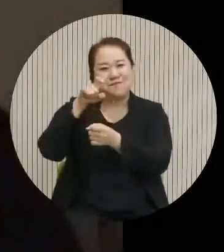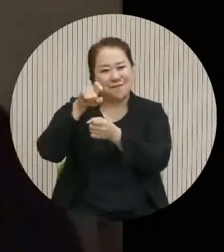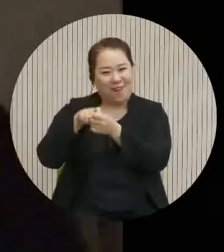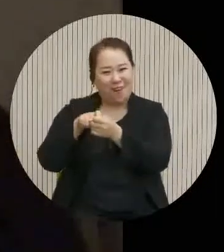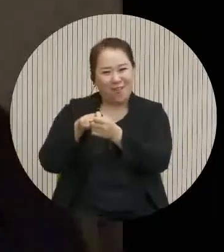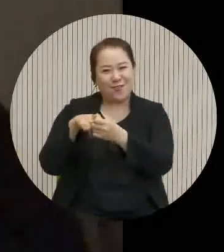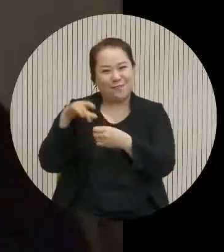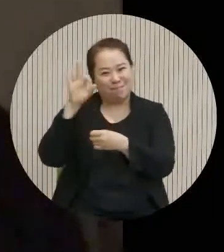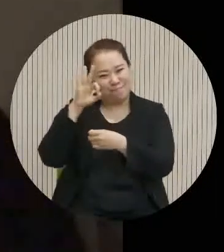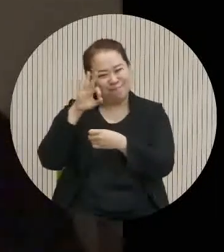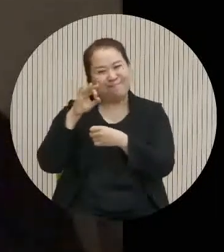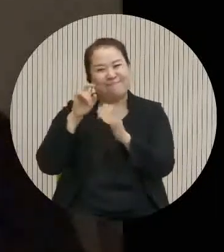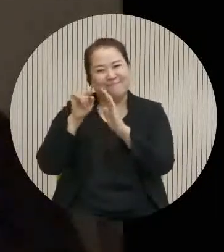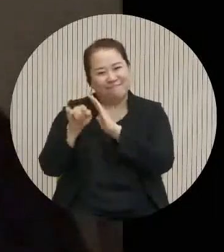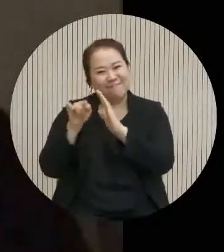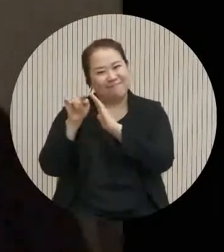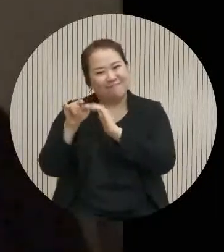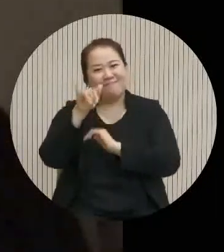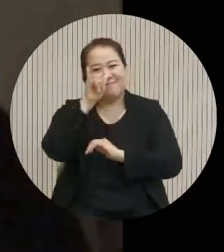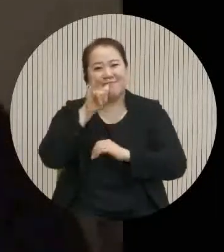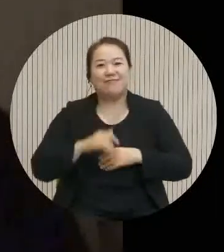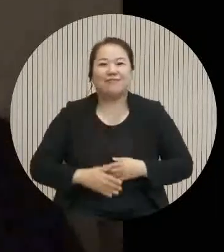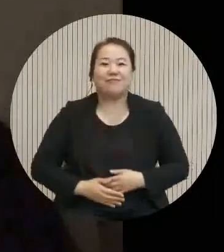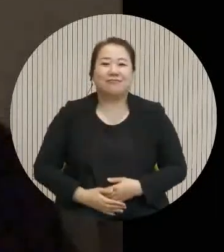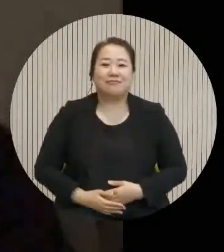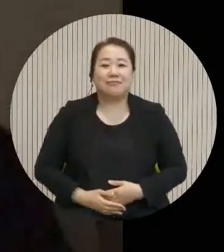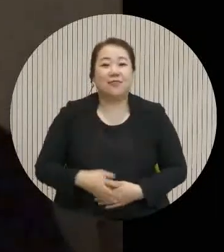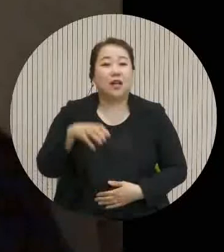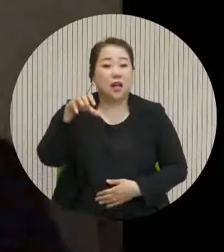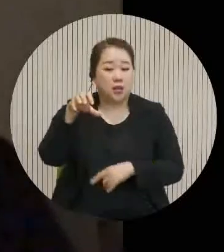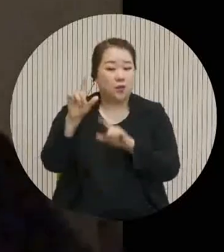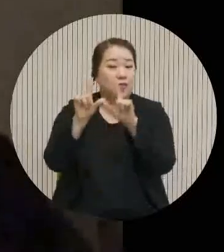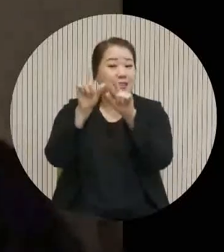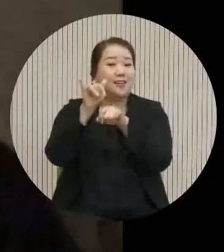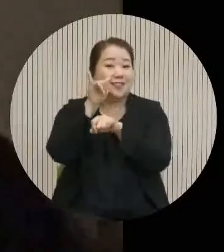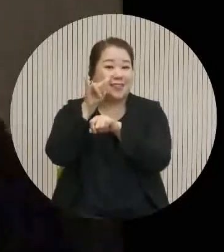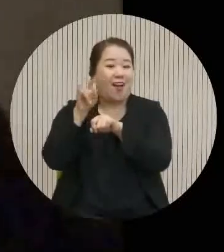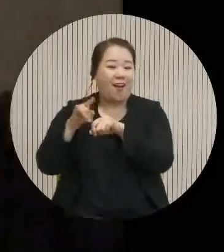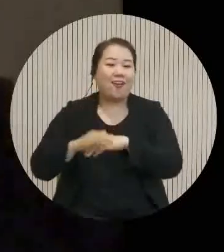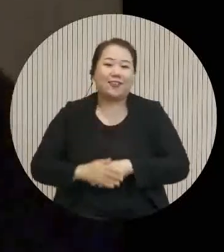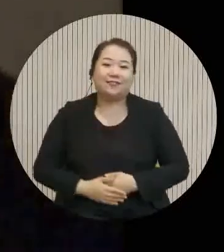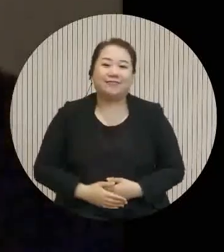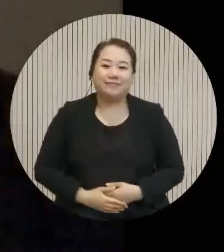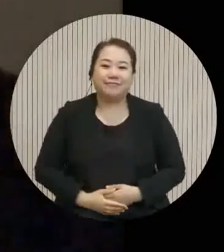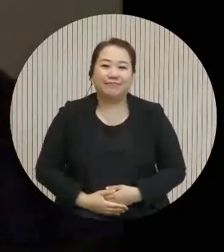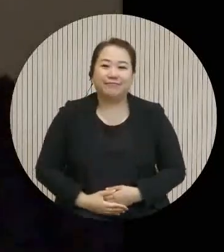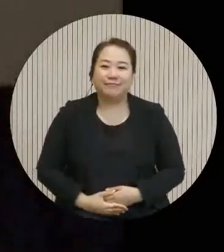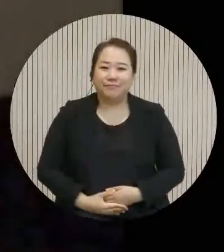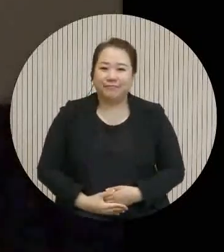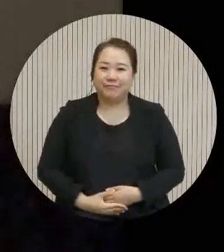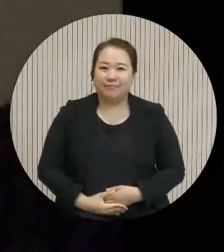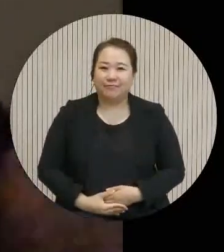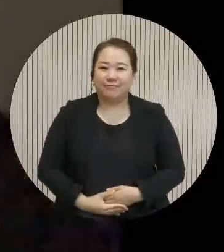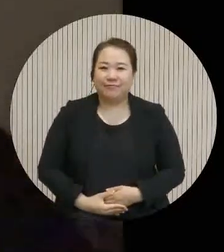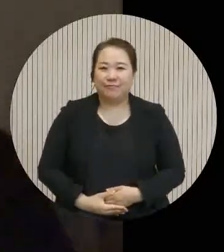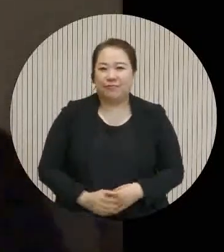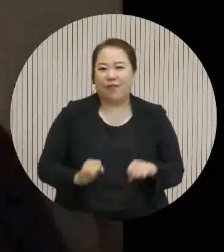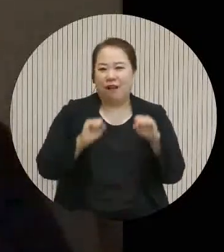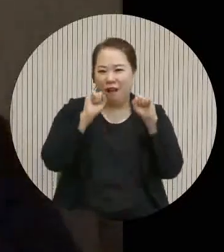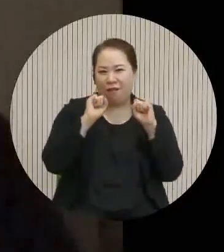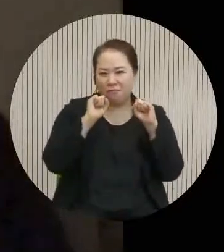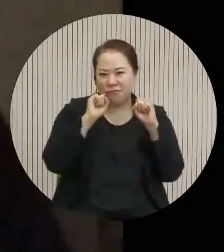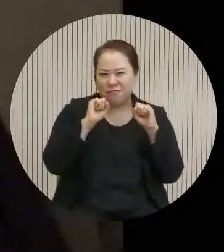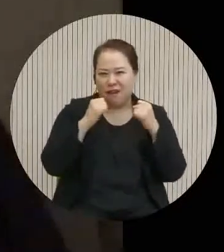go hang out with them. And they live in Santa Monica. And I used to go to Gold's Gym and lift weights, the